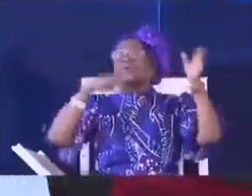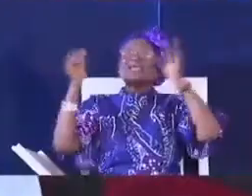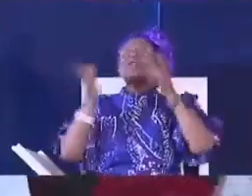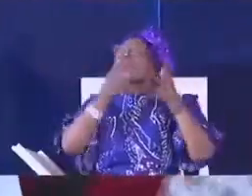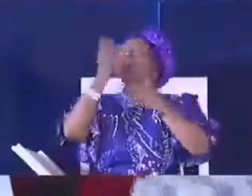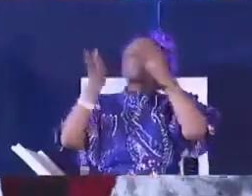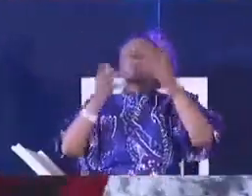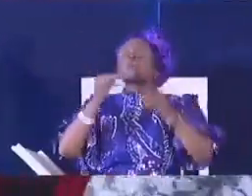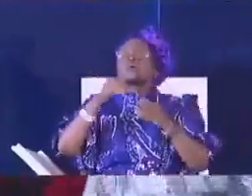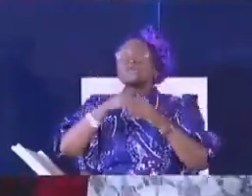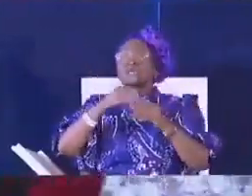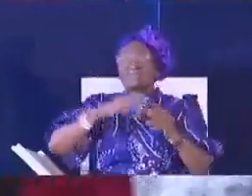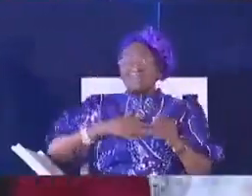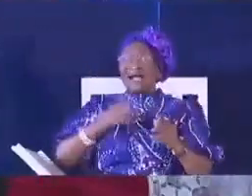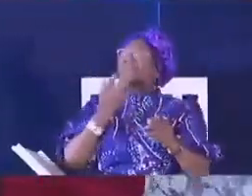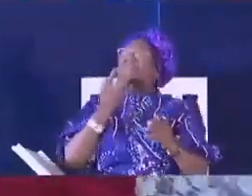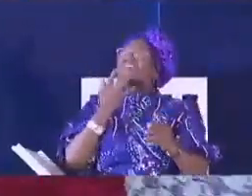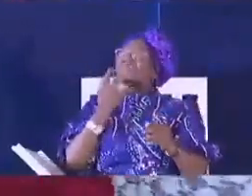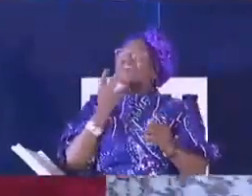Oh Lord God Almighty,